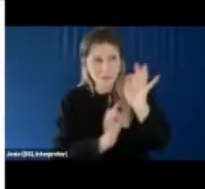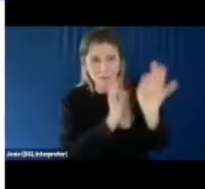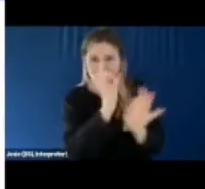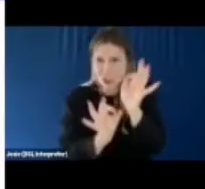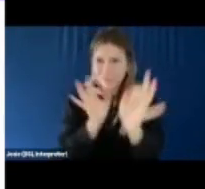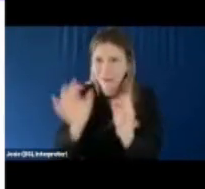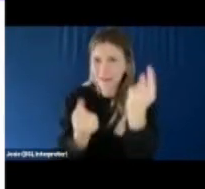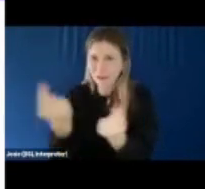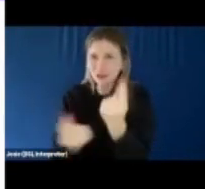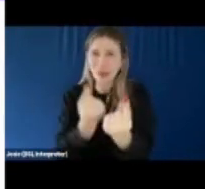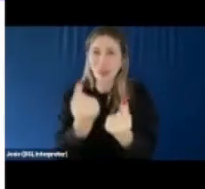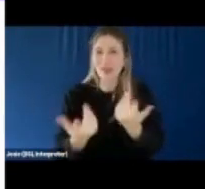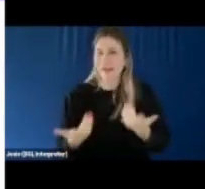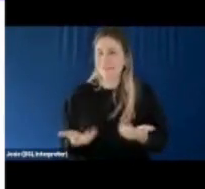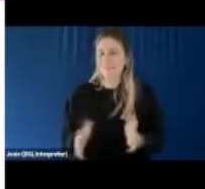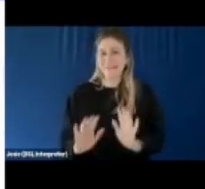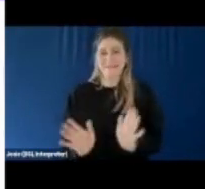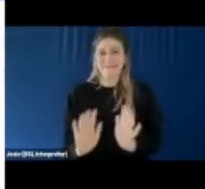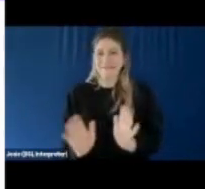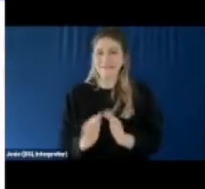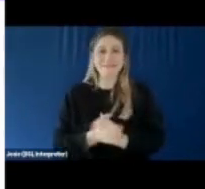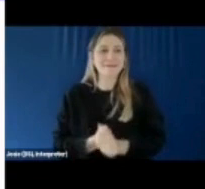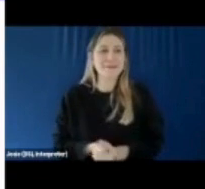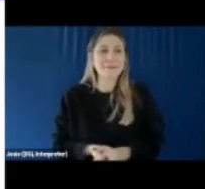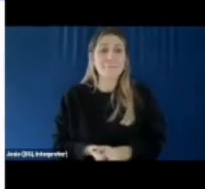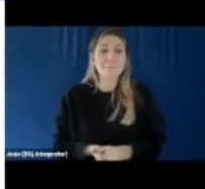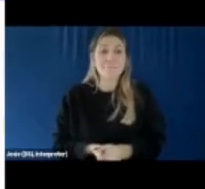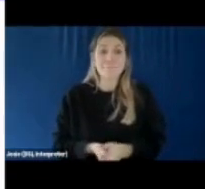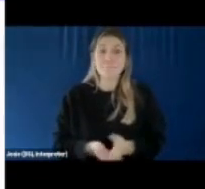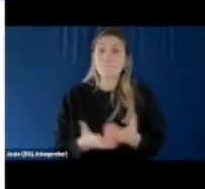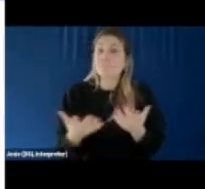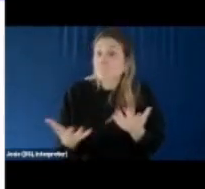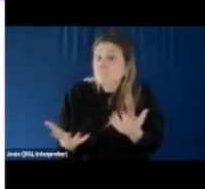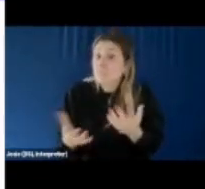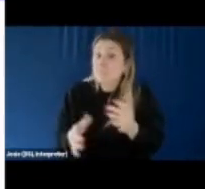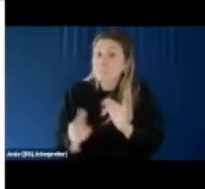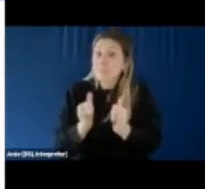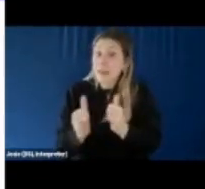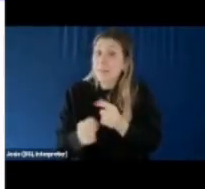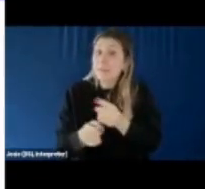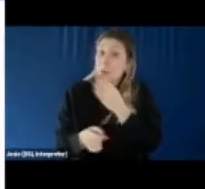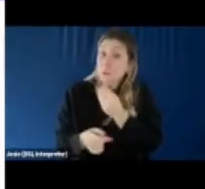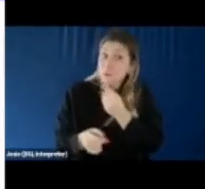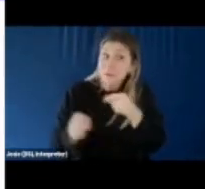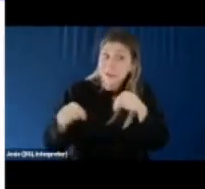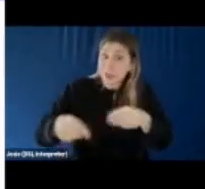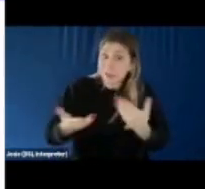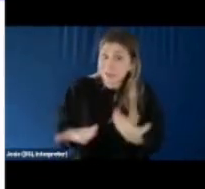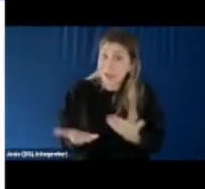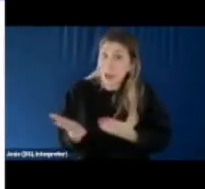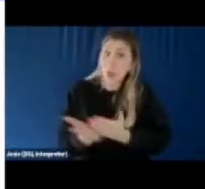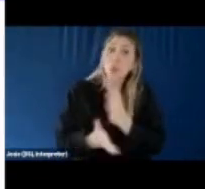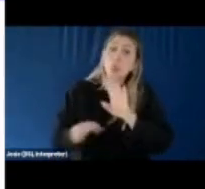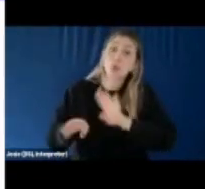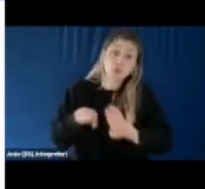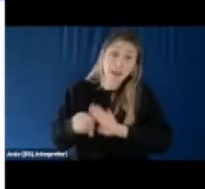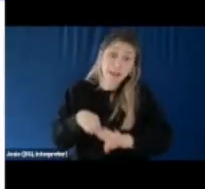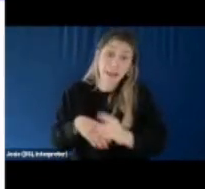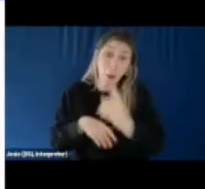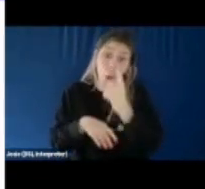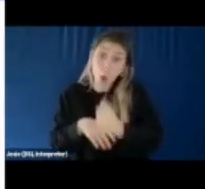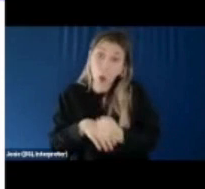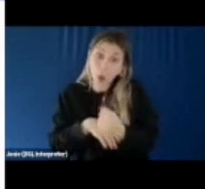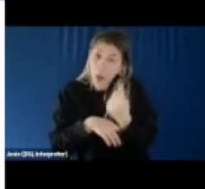something to think about if you are watching this as a training resource. Maybe could you do that with someone else? So thinking about the concepts